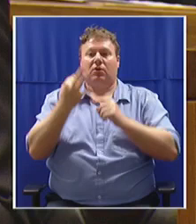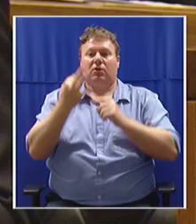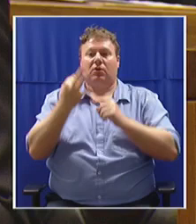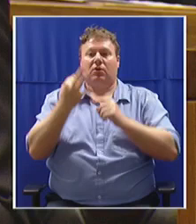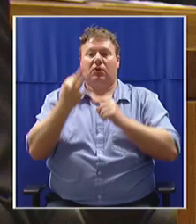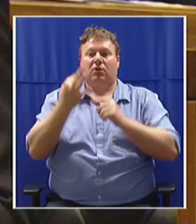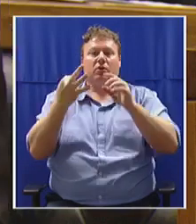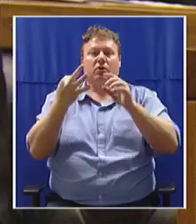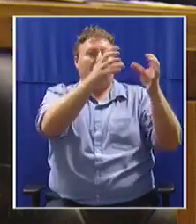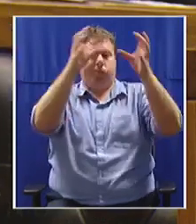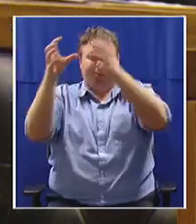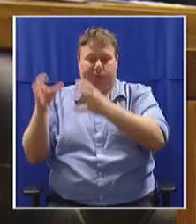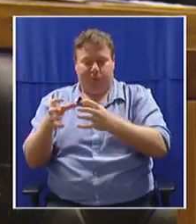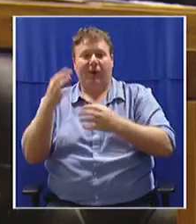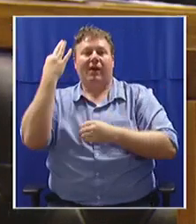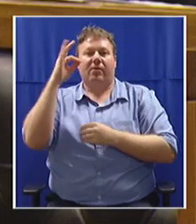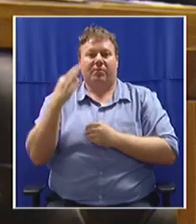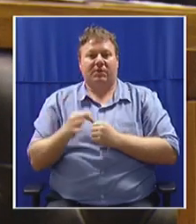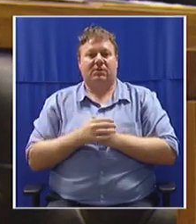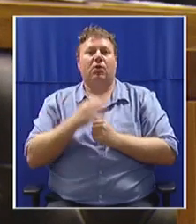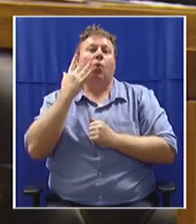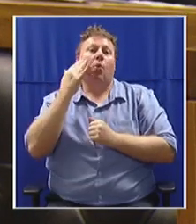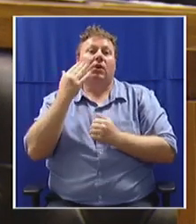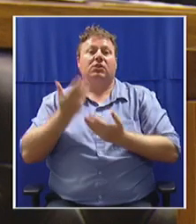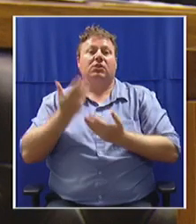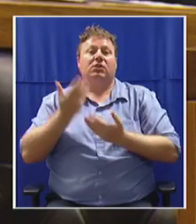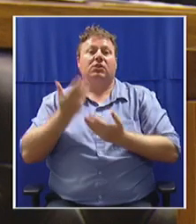we enlist or we require